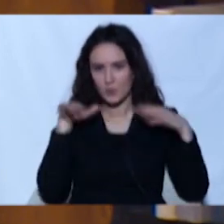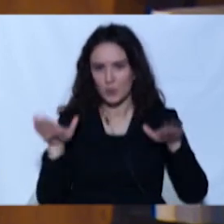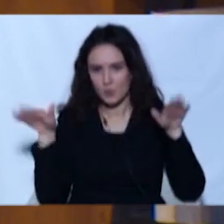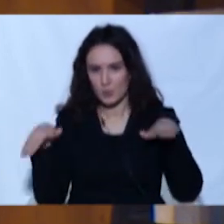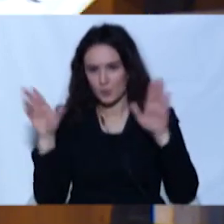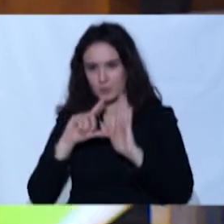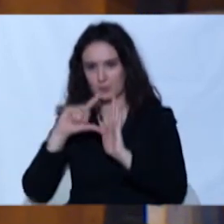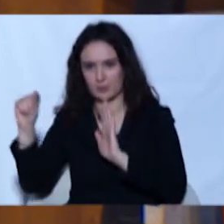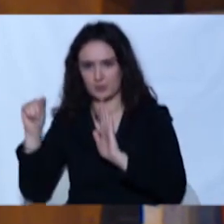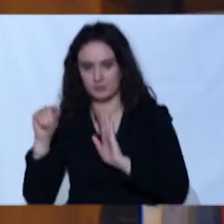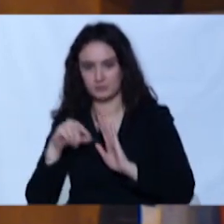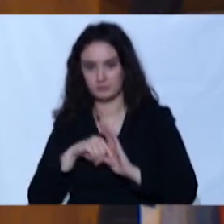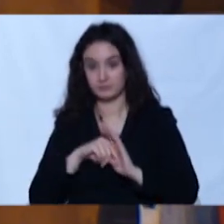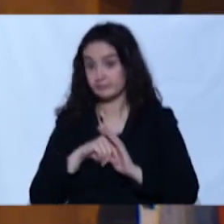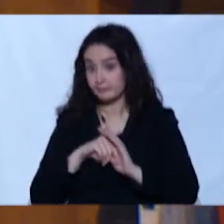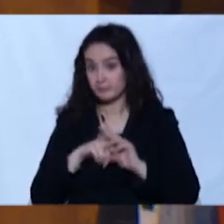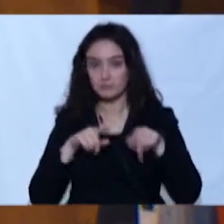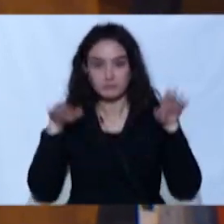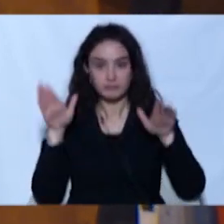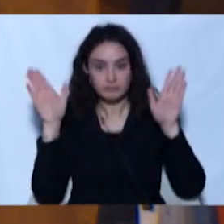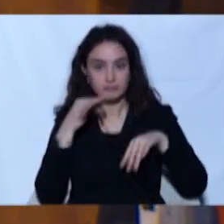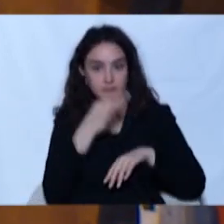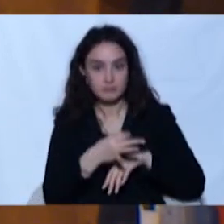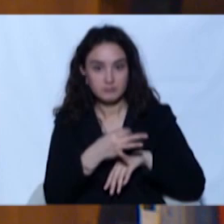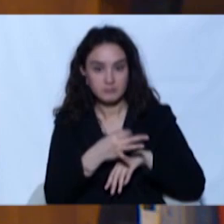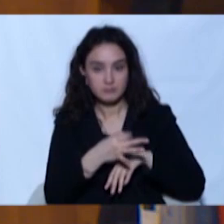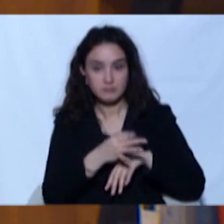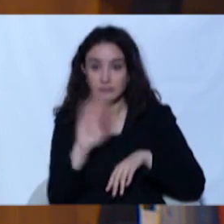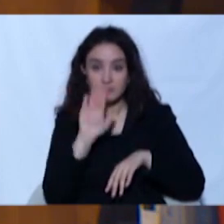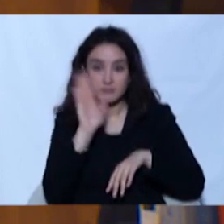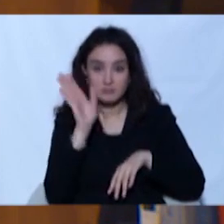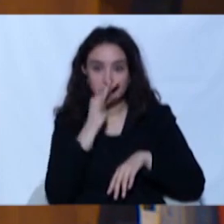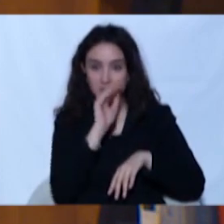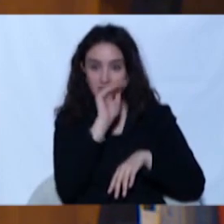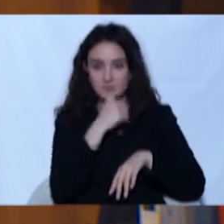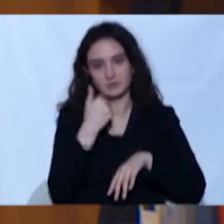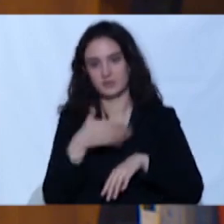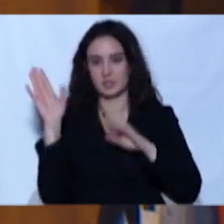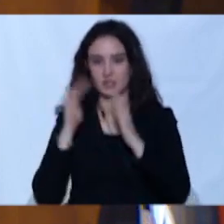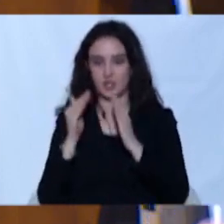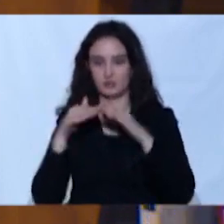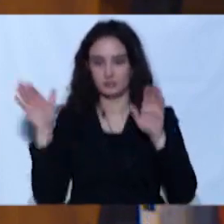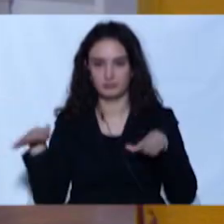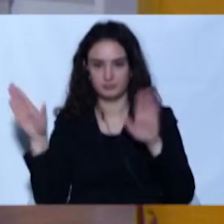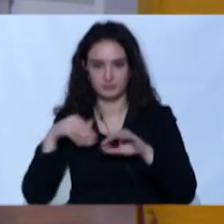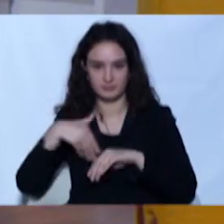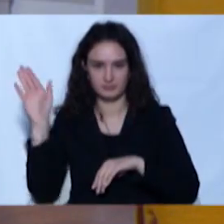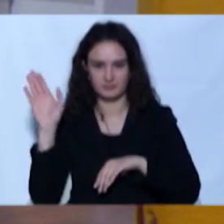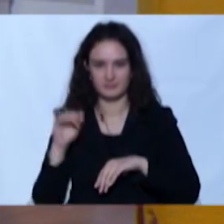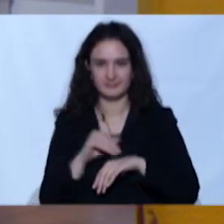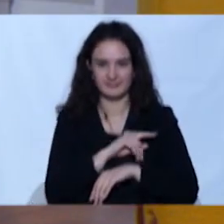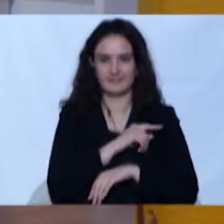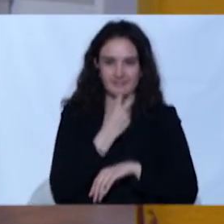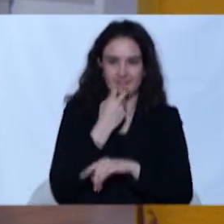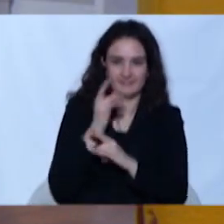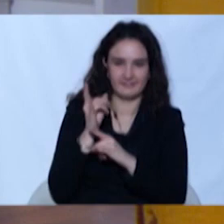mouse." He said goodbye to the mouse and went to his house. "Silly old